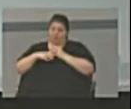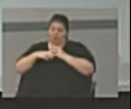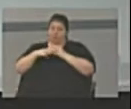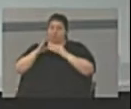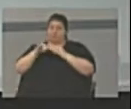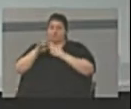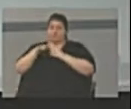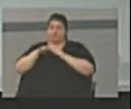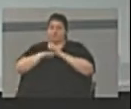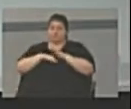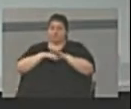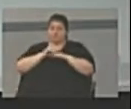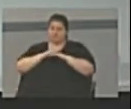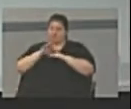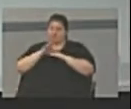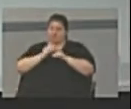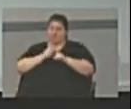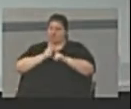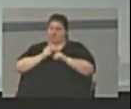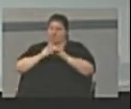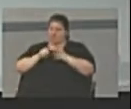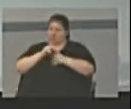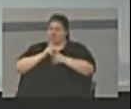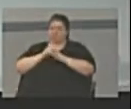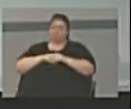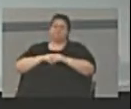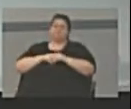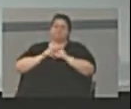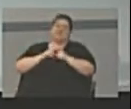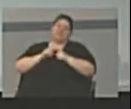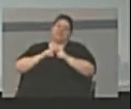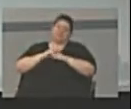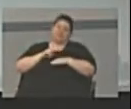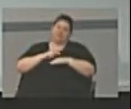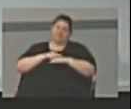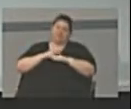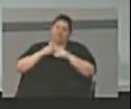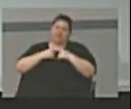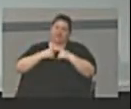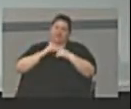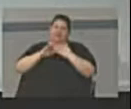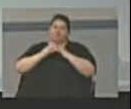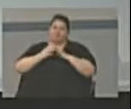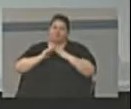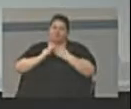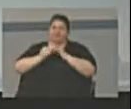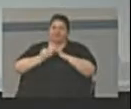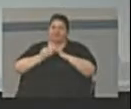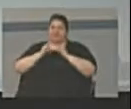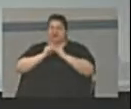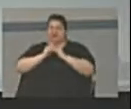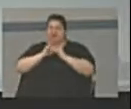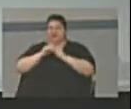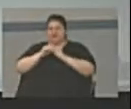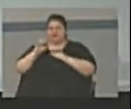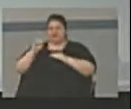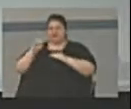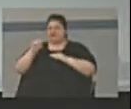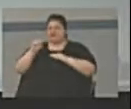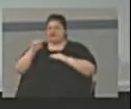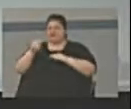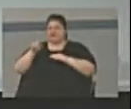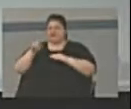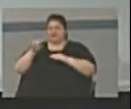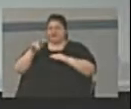And then, of course, we will continue with our community meetings on our stakeholder briefings. And right now what we're working on are